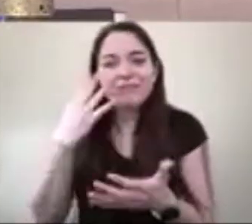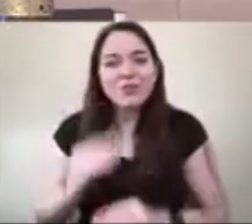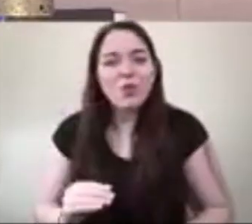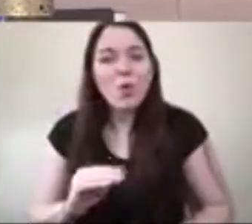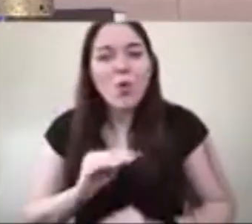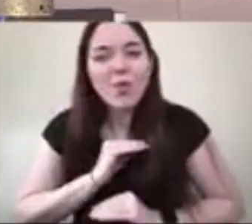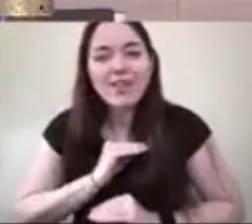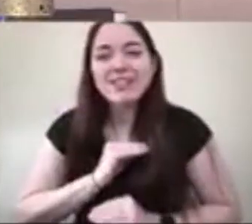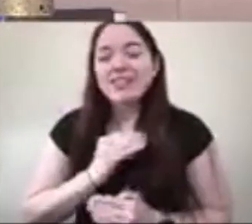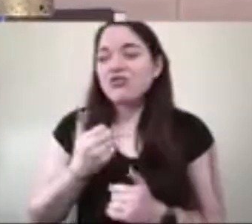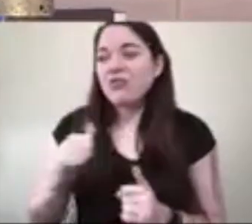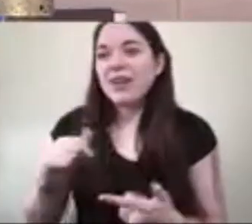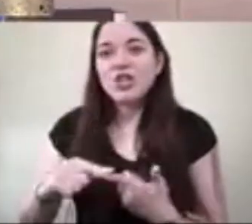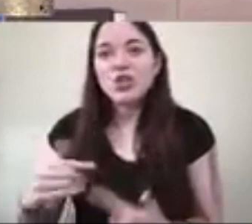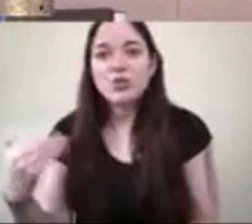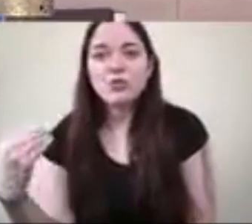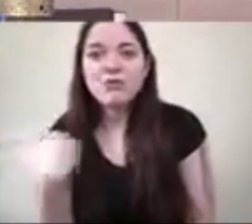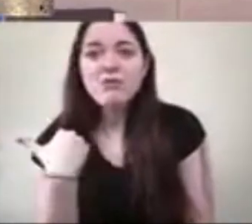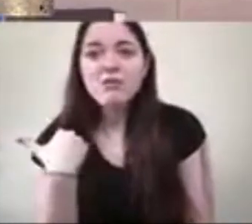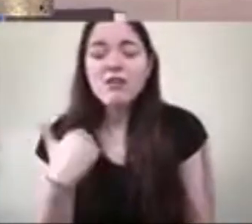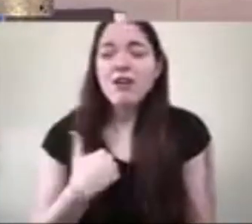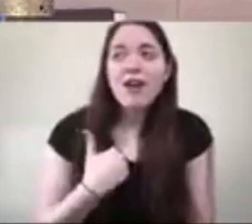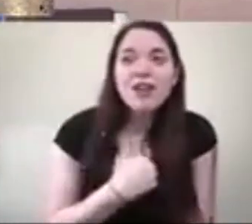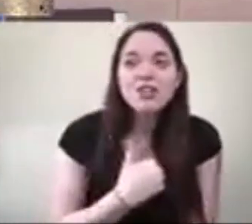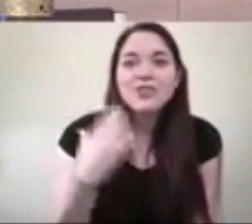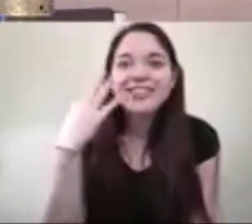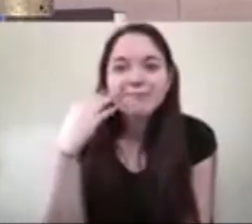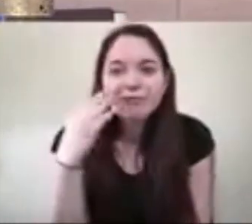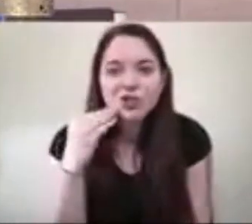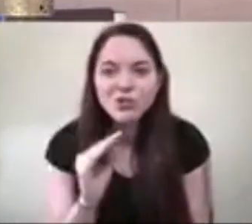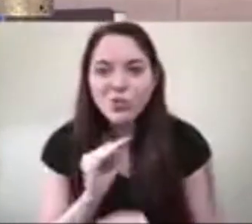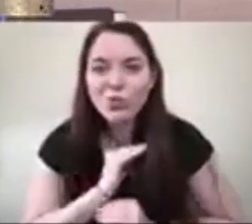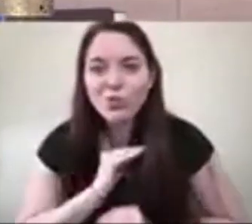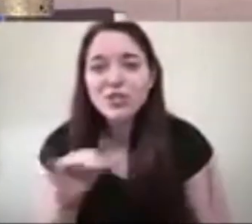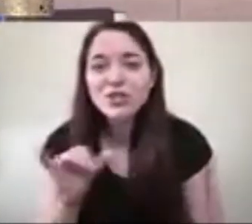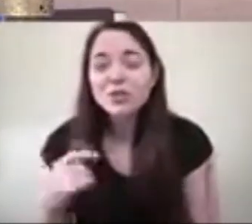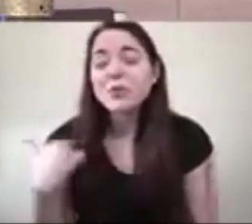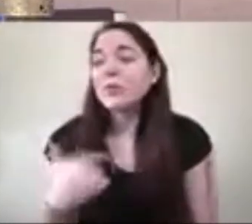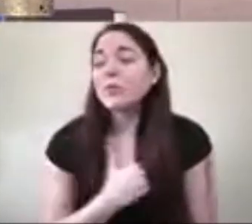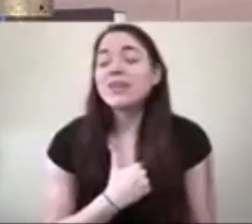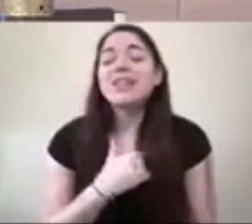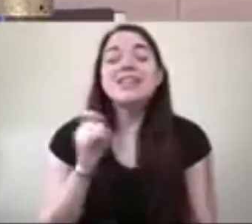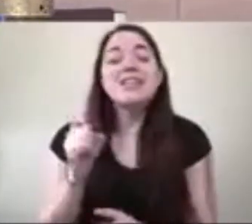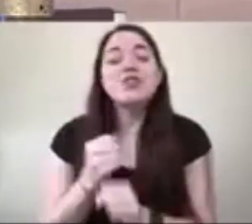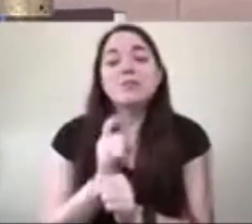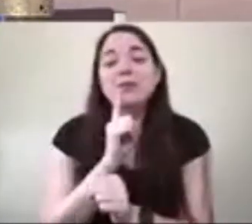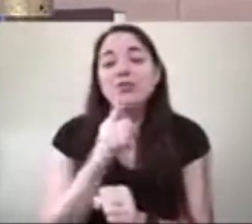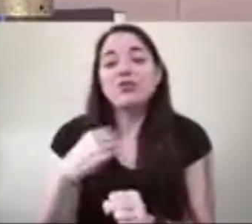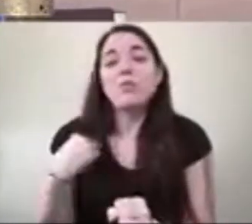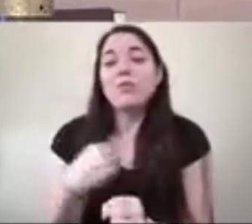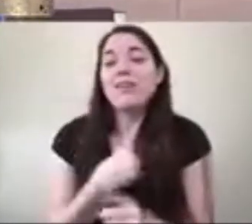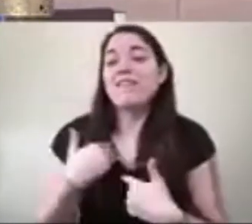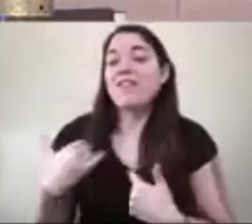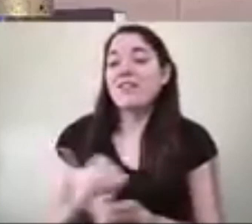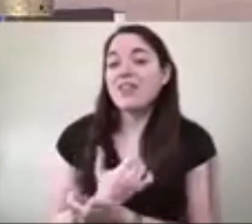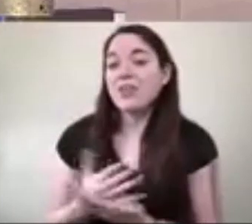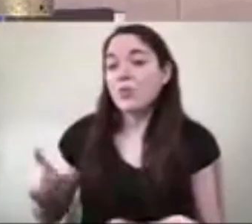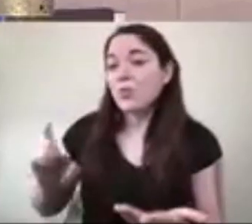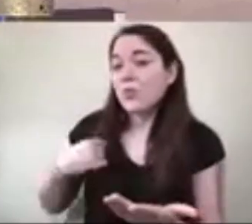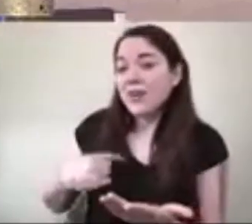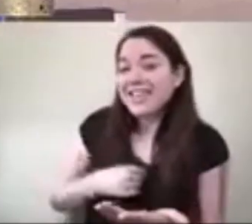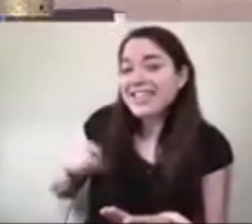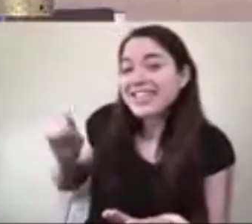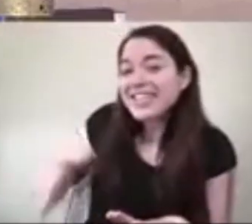words, it's important that we ensure that we have the equipment that we need to move out